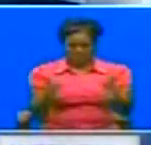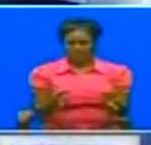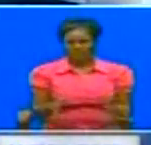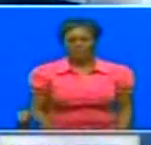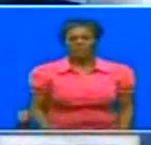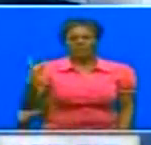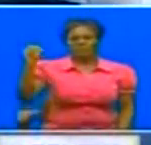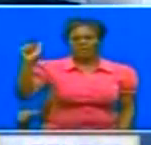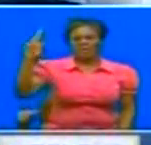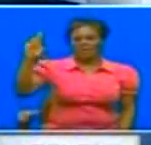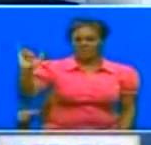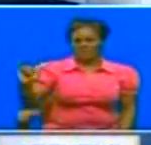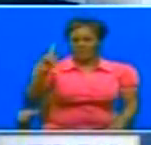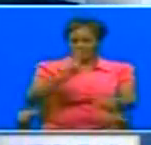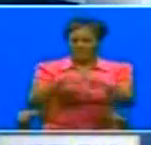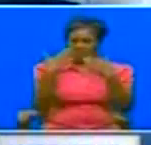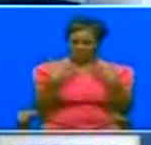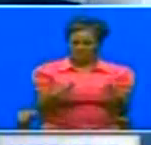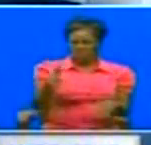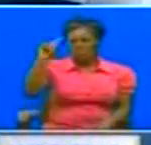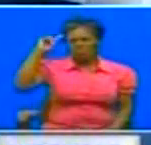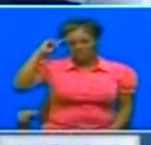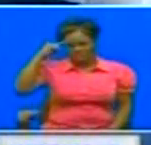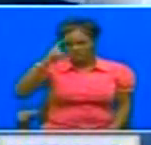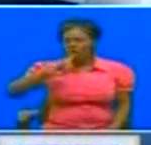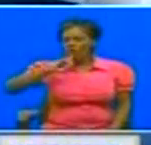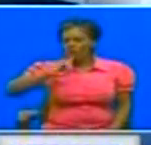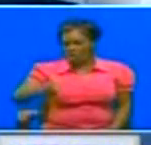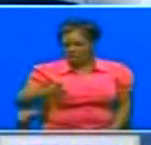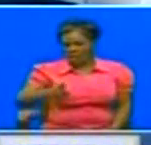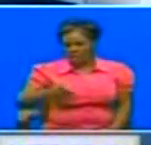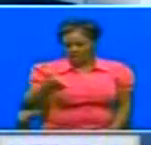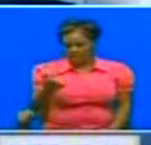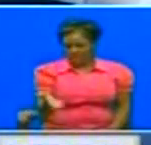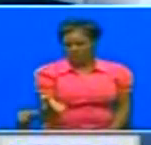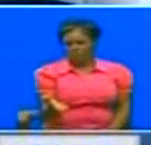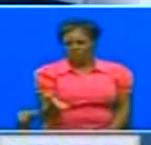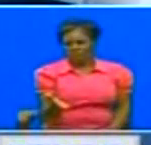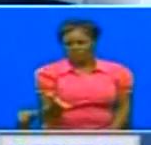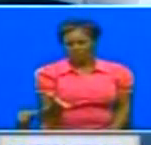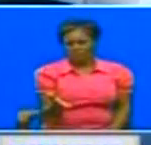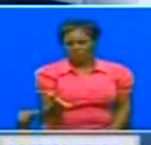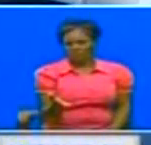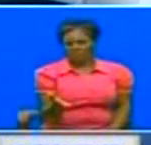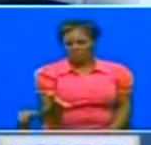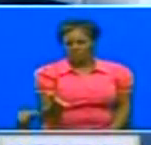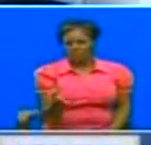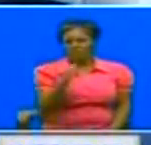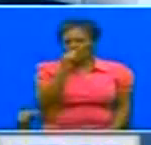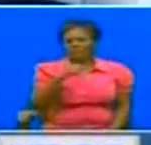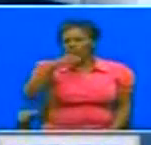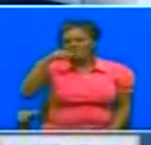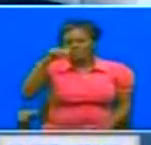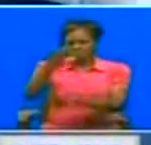Sister Mary, as we conclude, do you think that the directive as is being enforced right now envisages